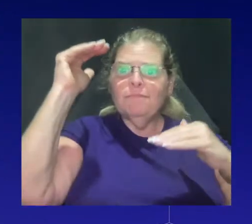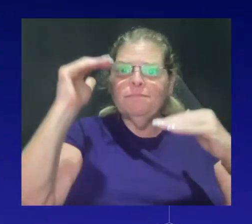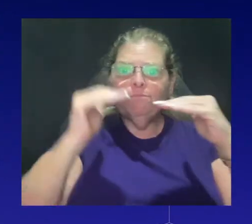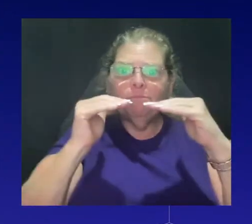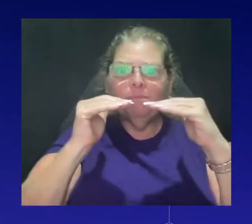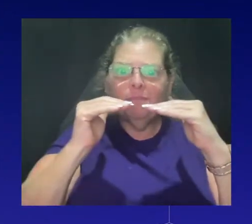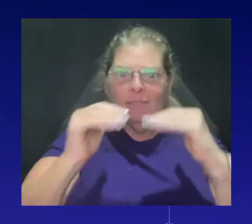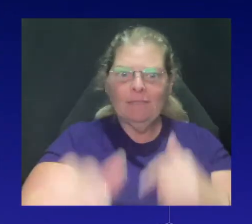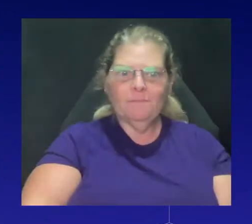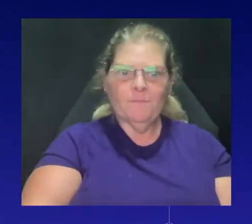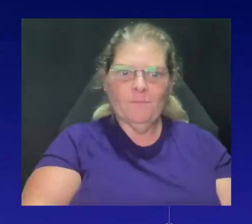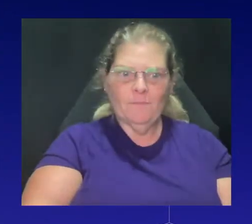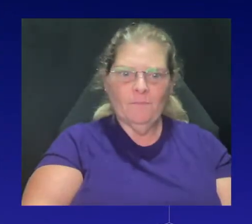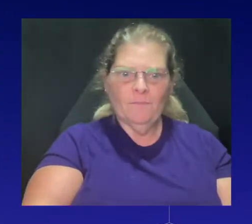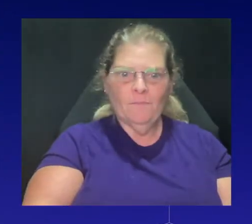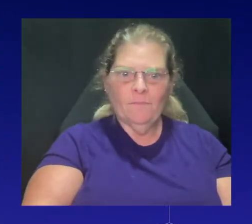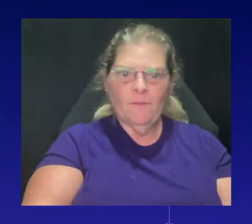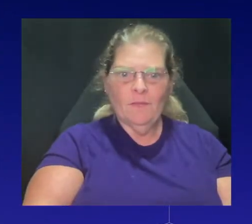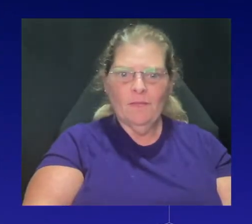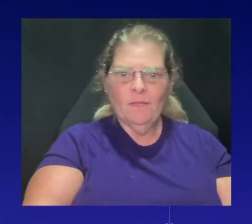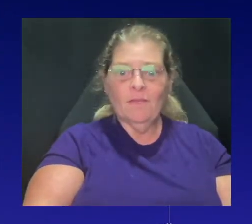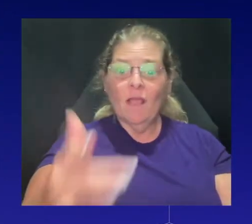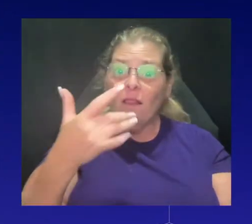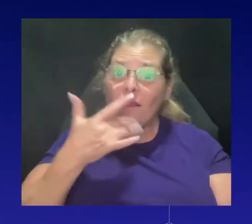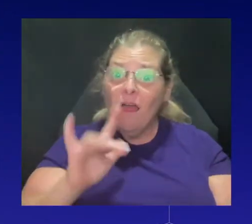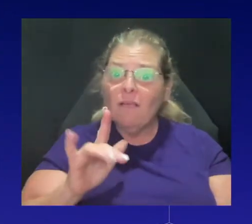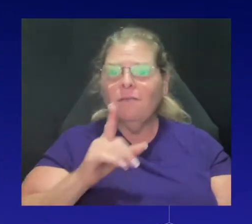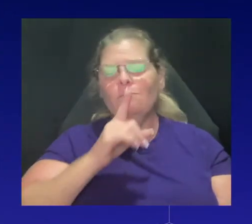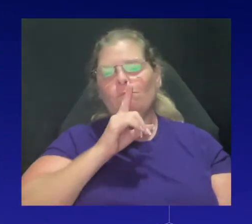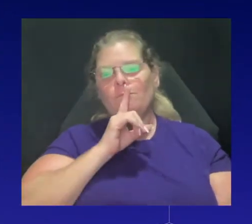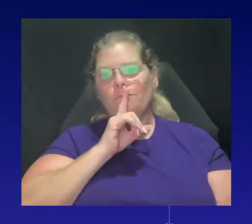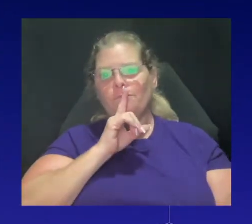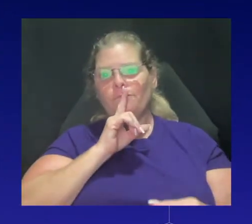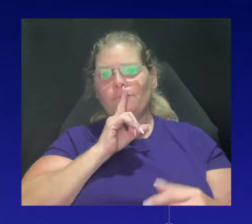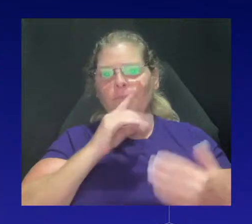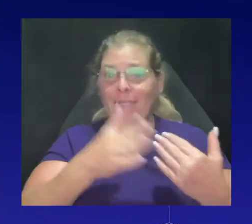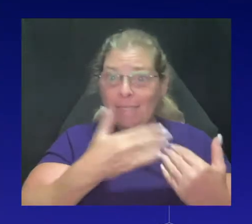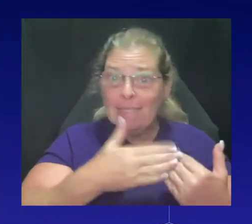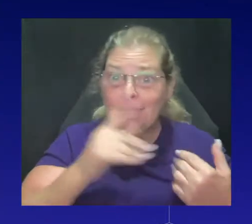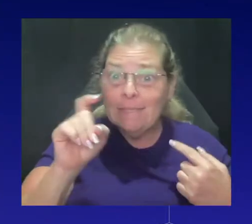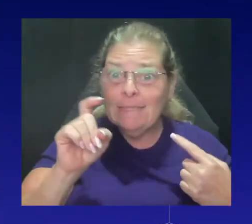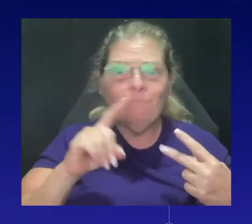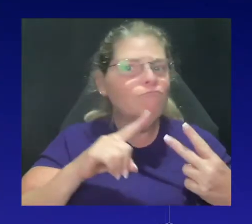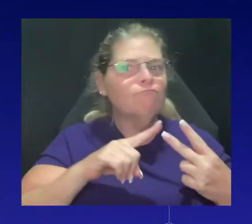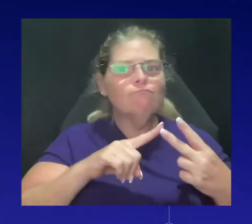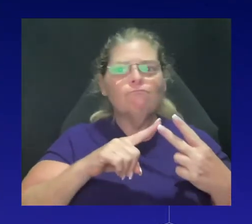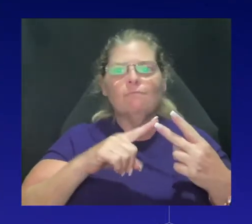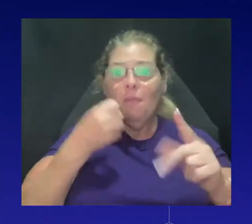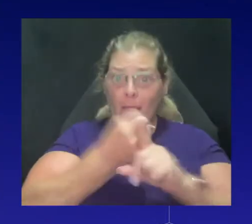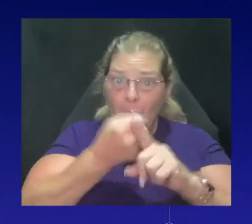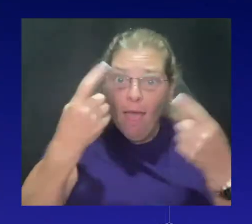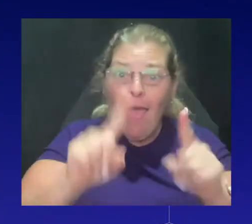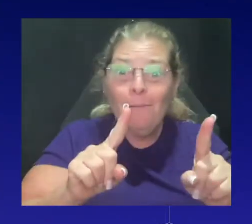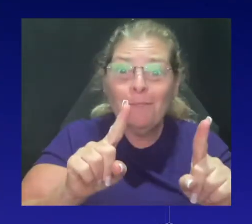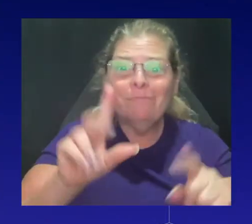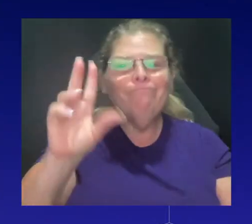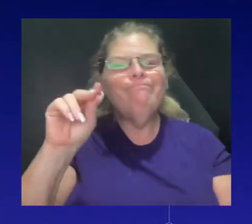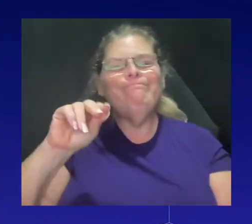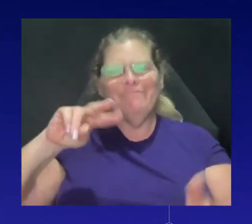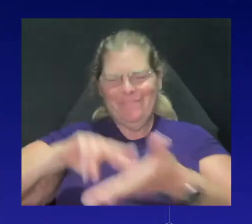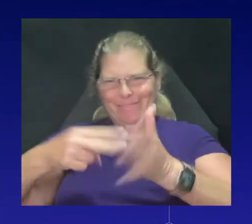luck, not because it was easy, not by coincidence. It was intentional. That's equity by